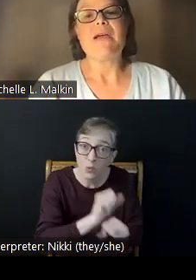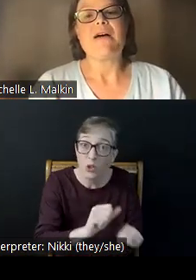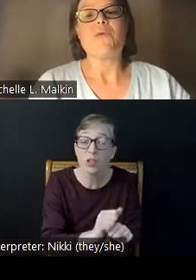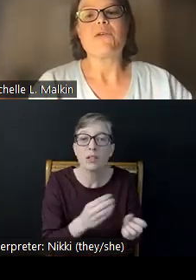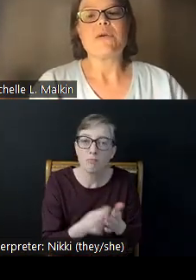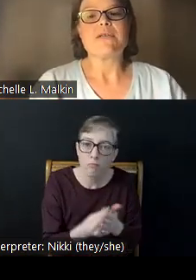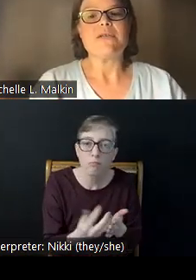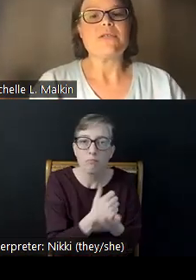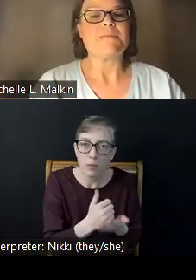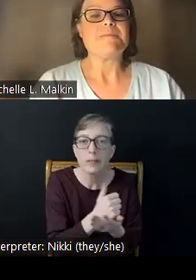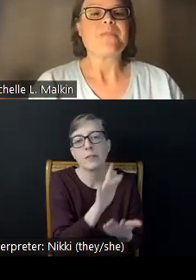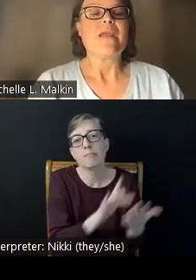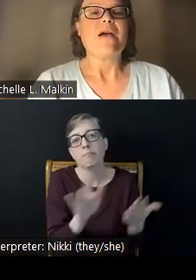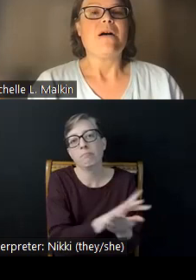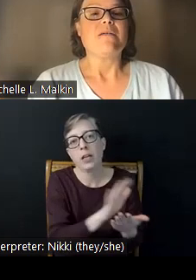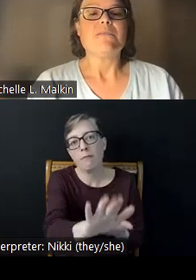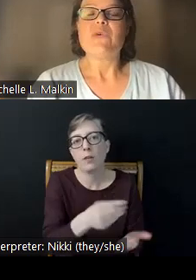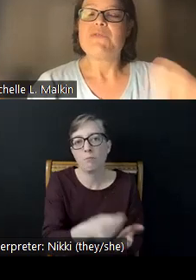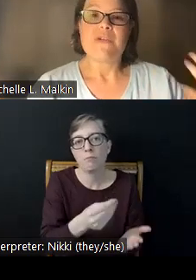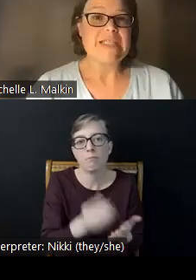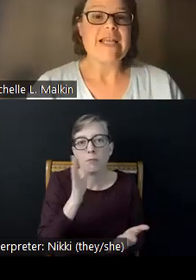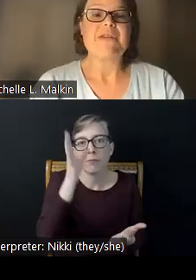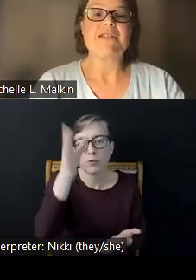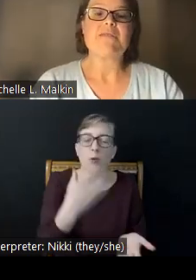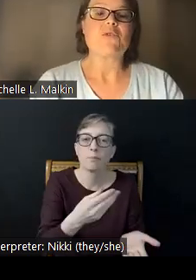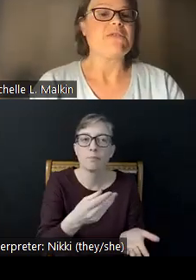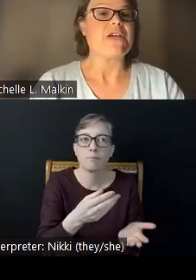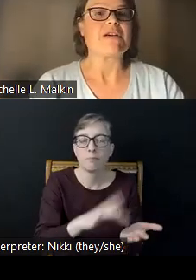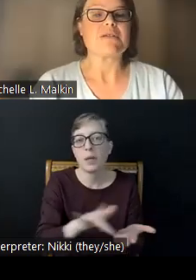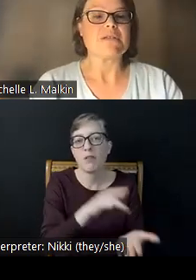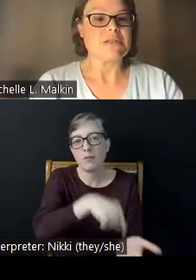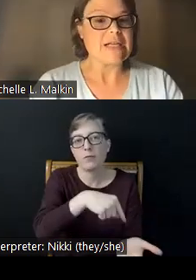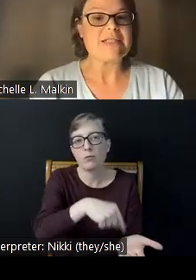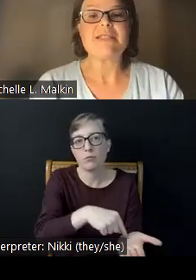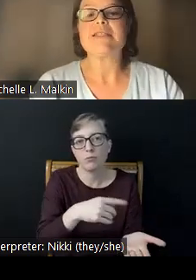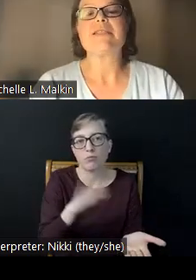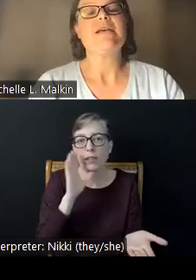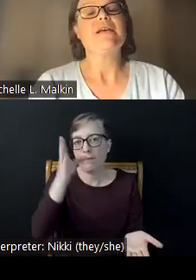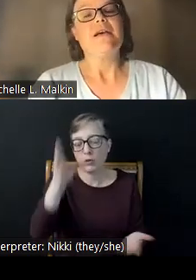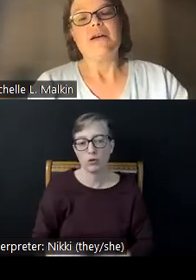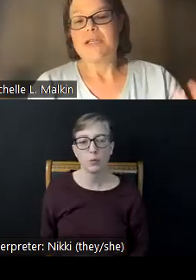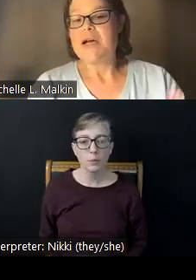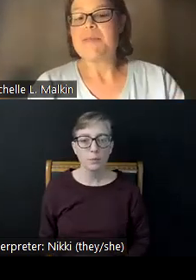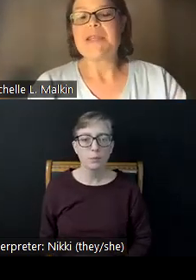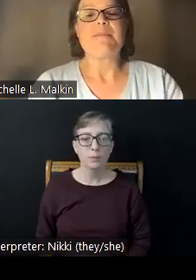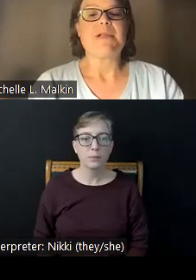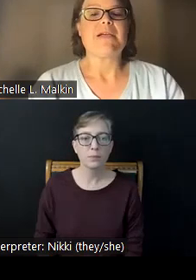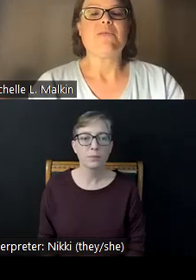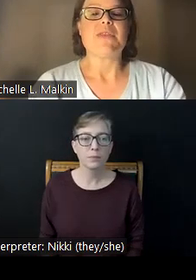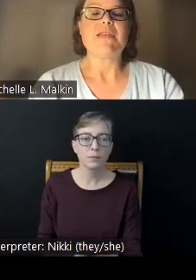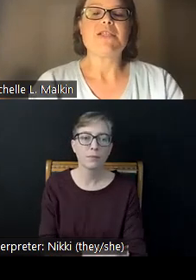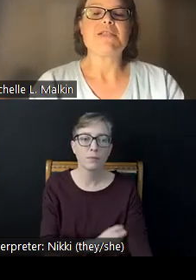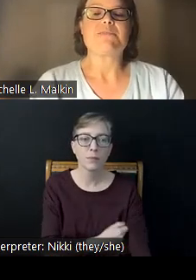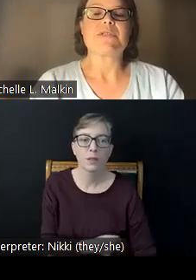able to pay off more of the restitution. We've seen evidence of more severe sentences. I already talked about the